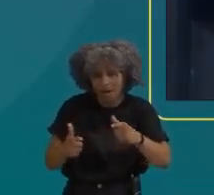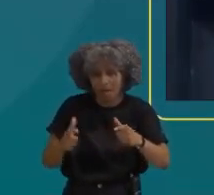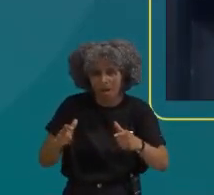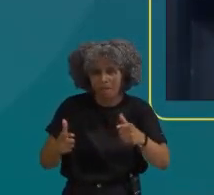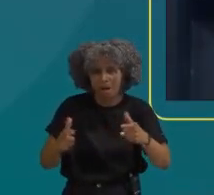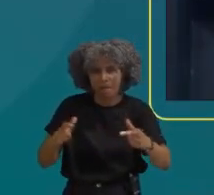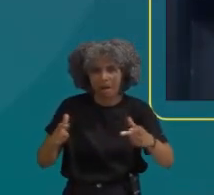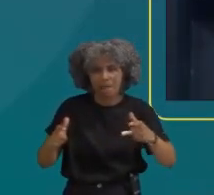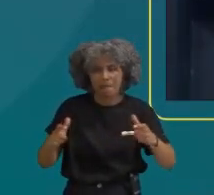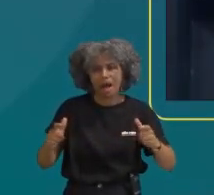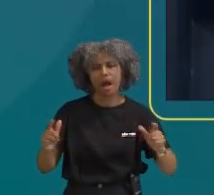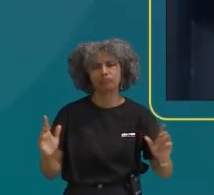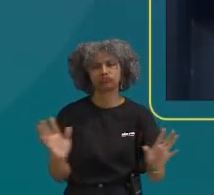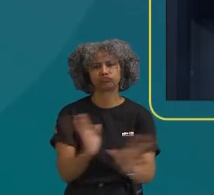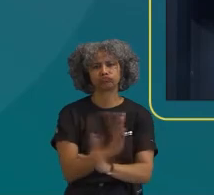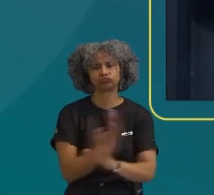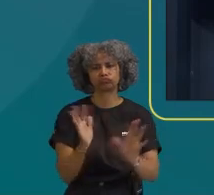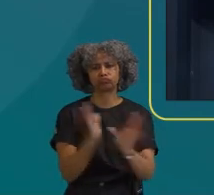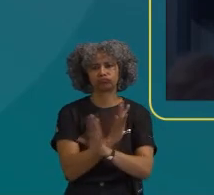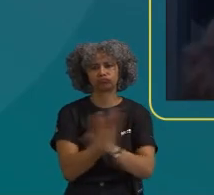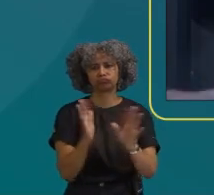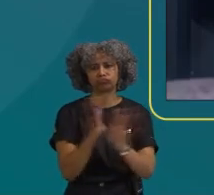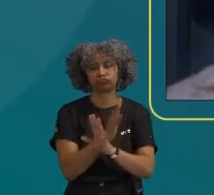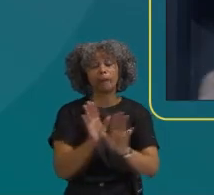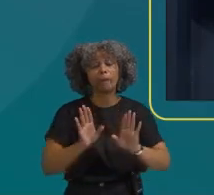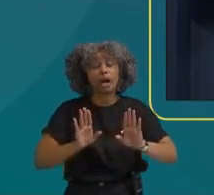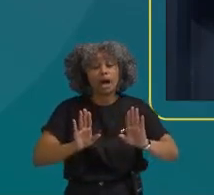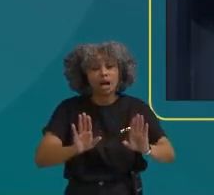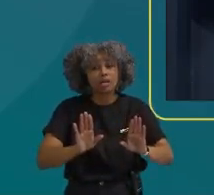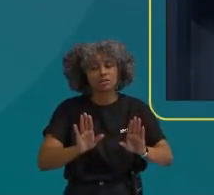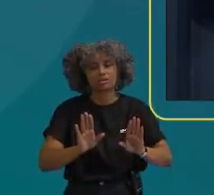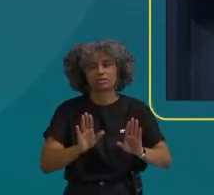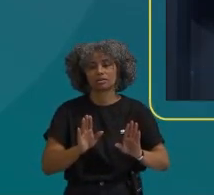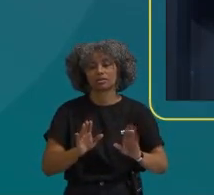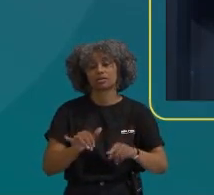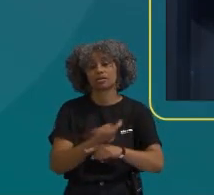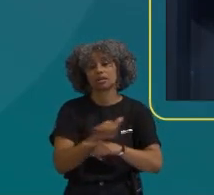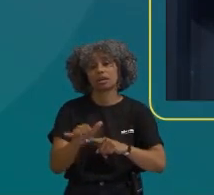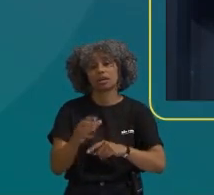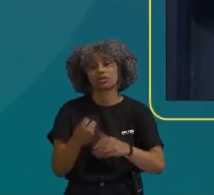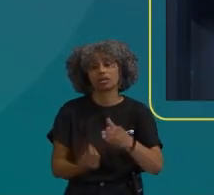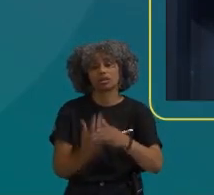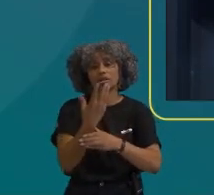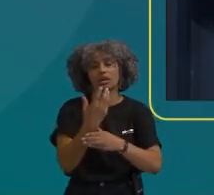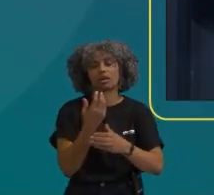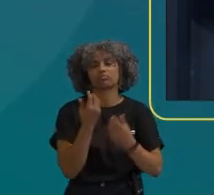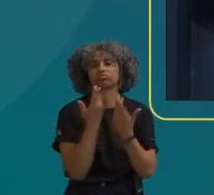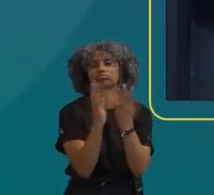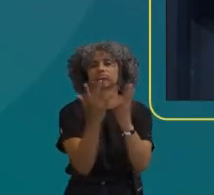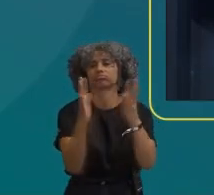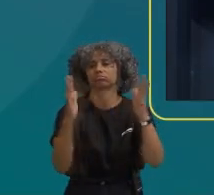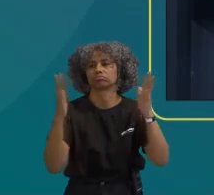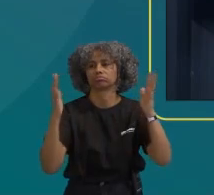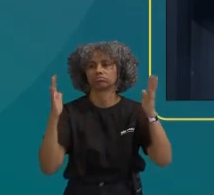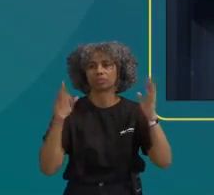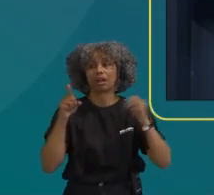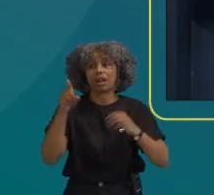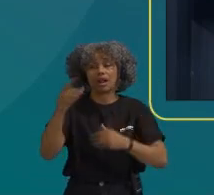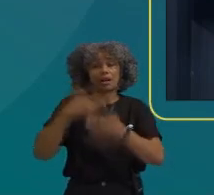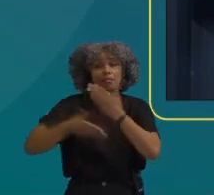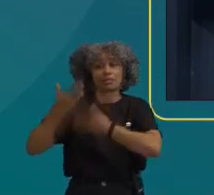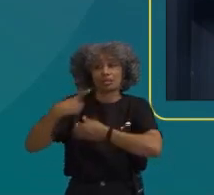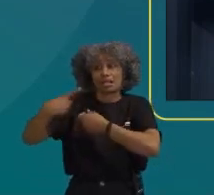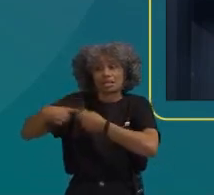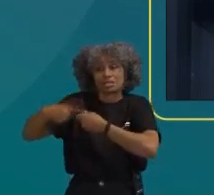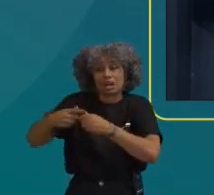people who were so poor that they were trying to sell organs to survive and children eating sand